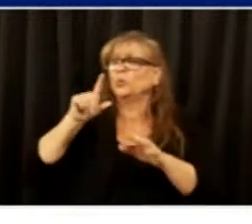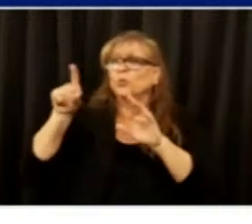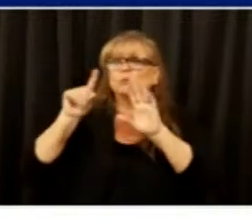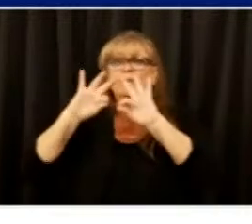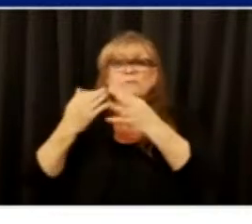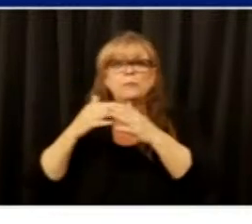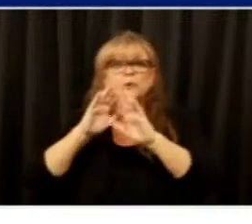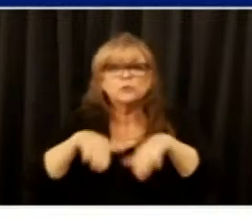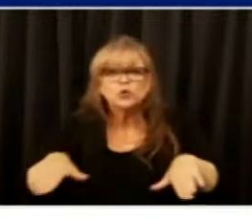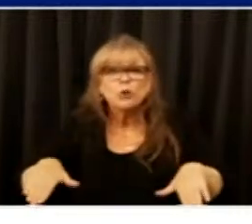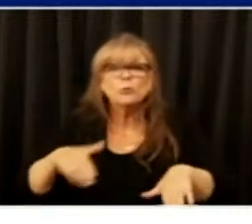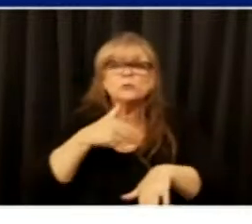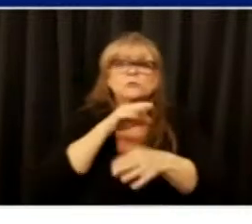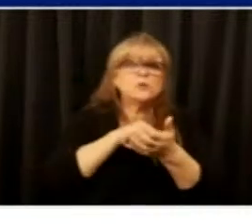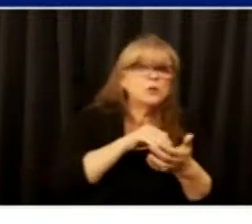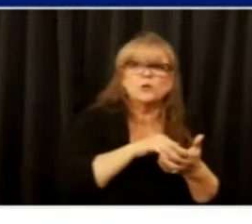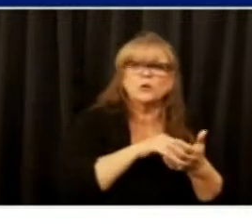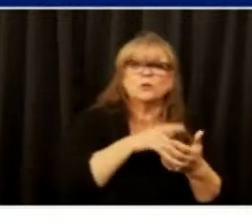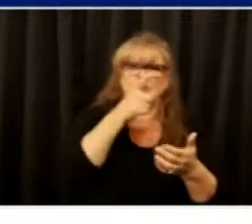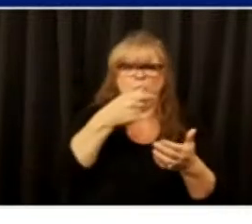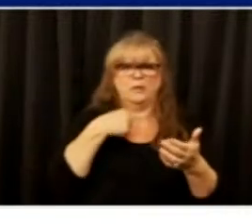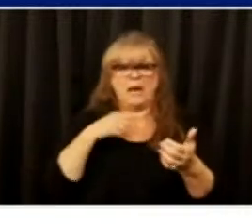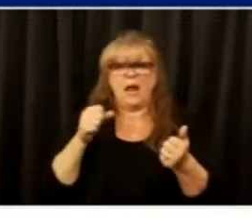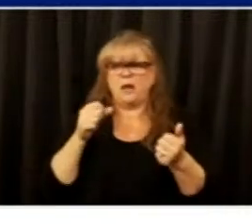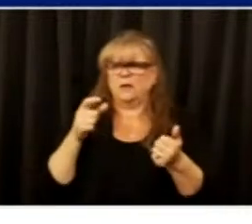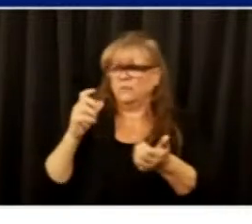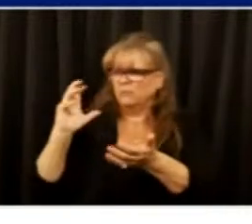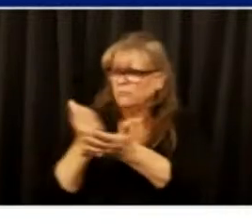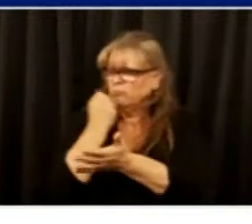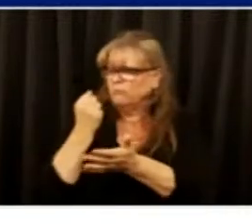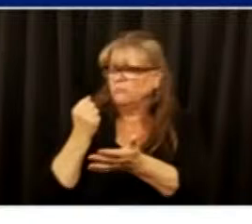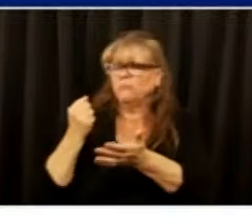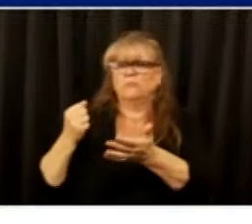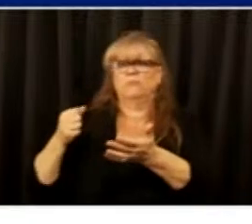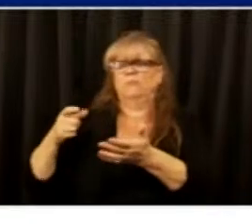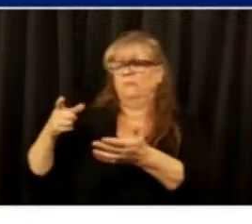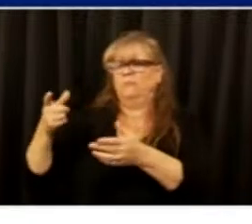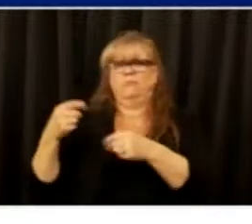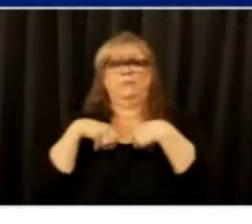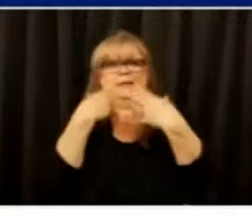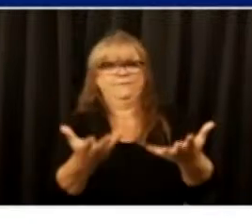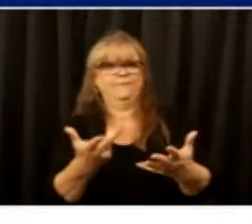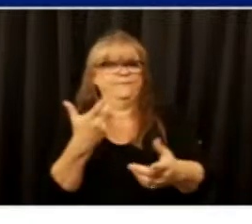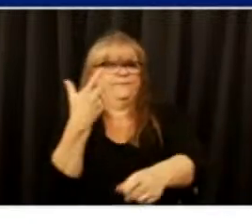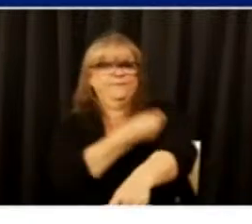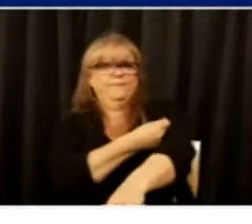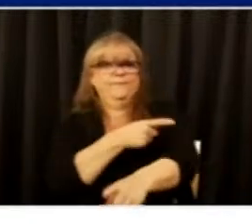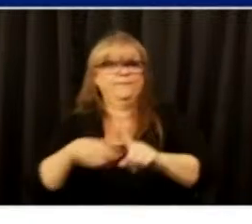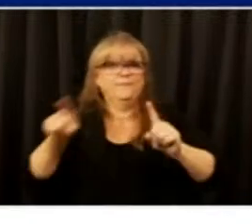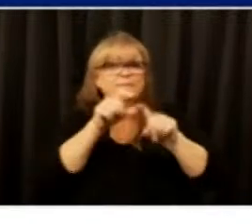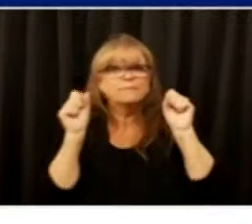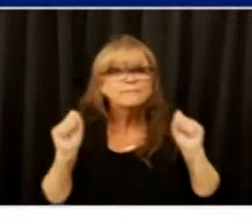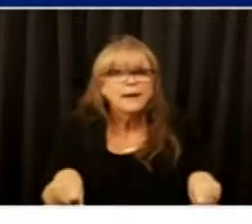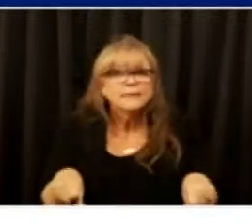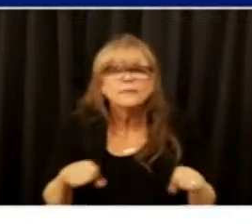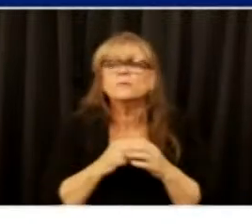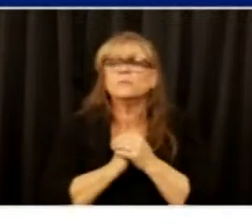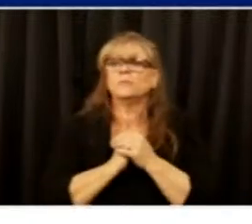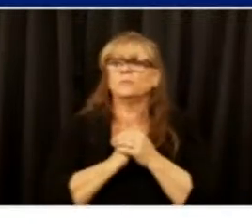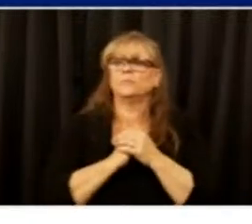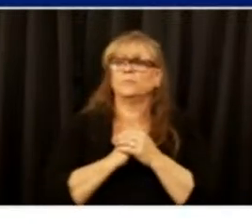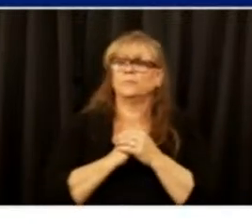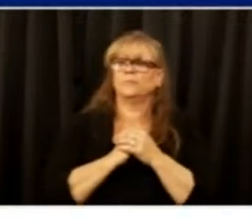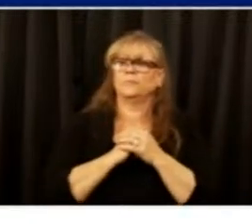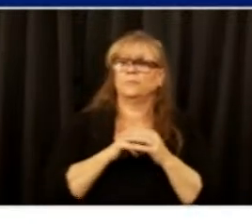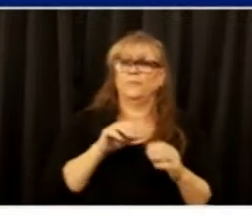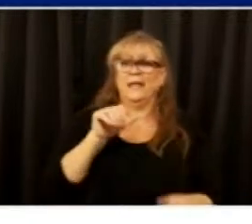you the vaccine within a few days. We can get it to you any day you need it, whenever you need it. And you can enroll right away to do that. If you're a provider that's interested